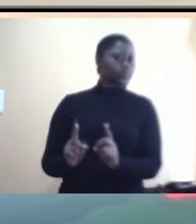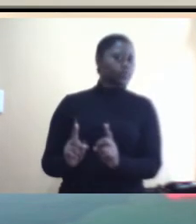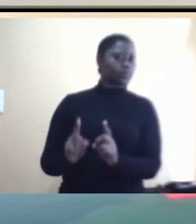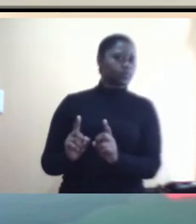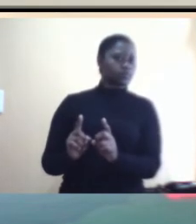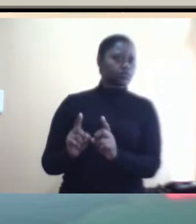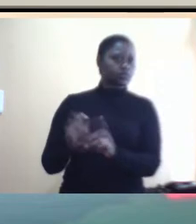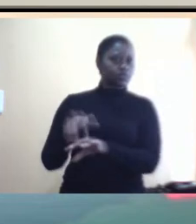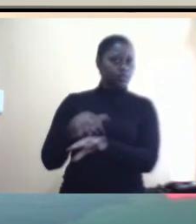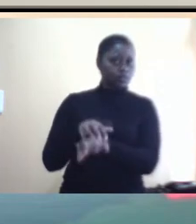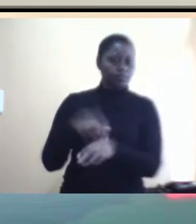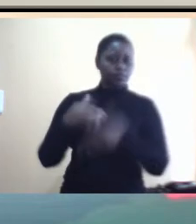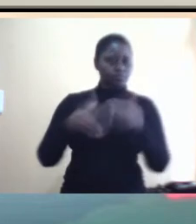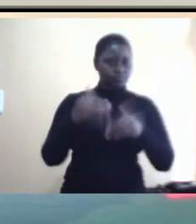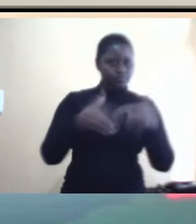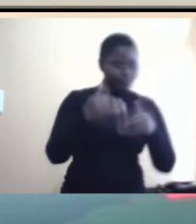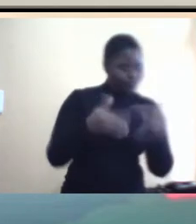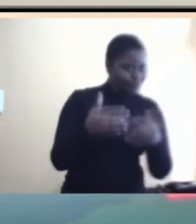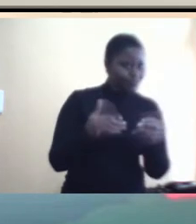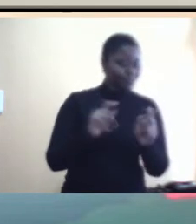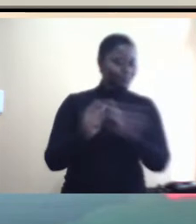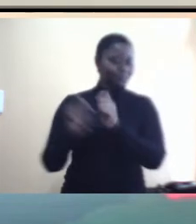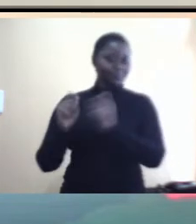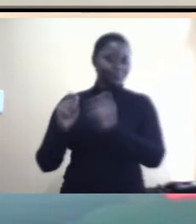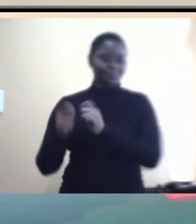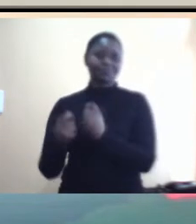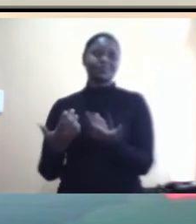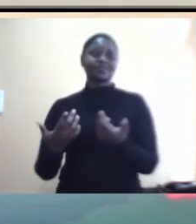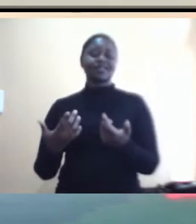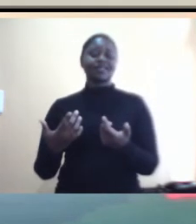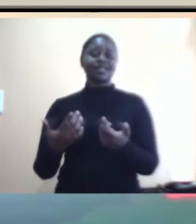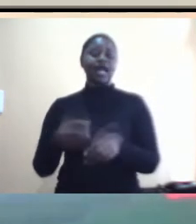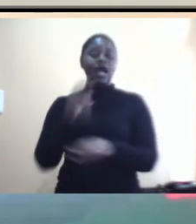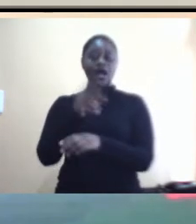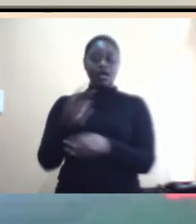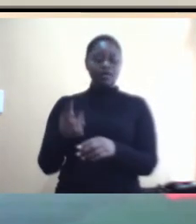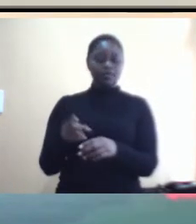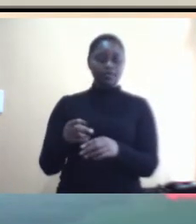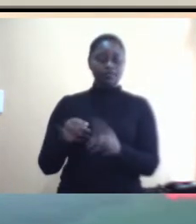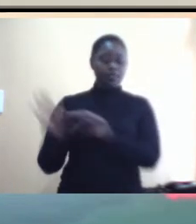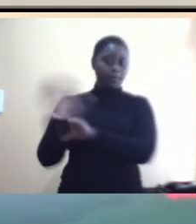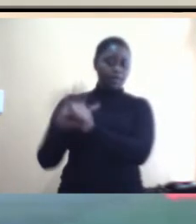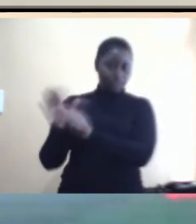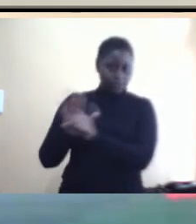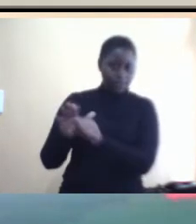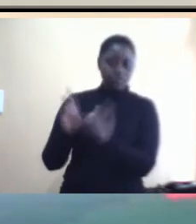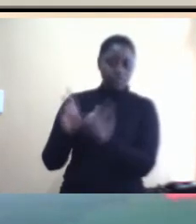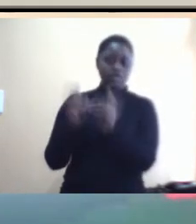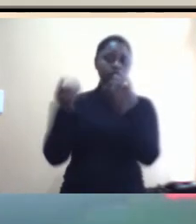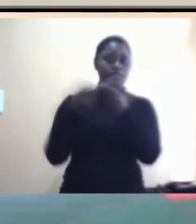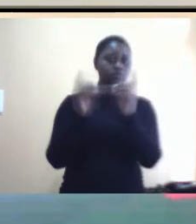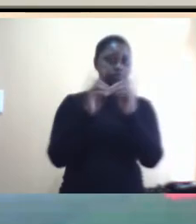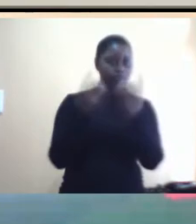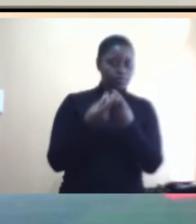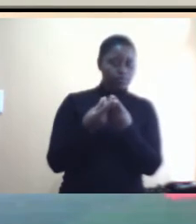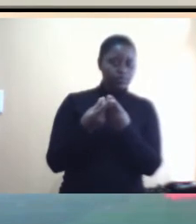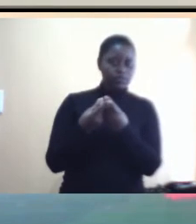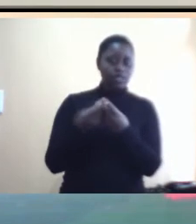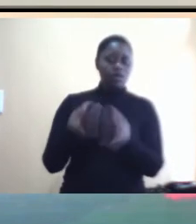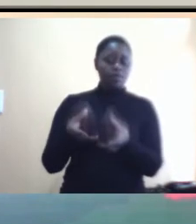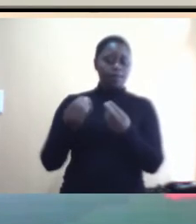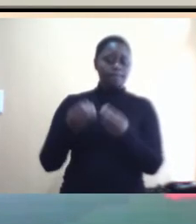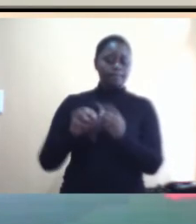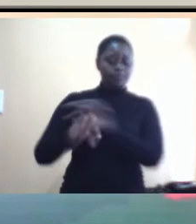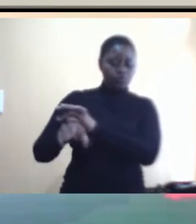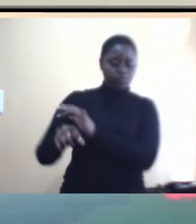in agro-processing and other value chains. It is against this background that the department undertook a